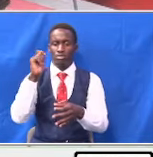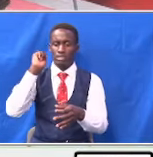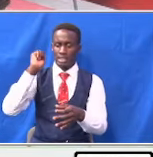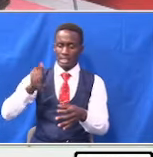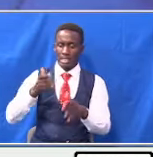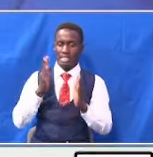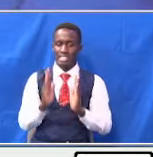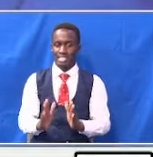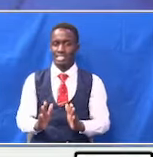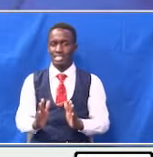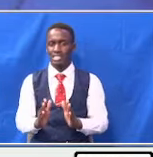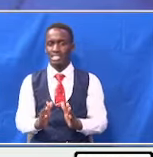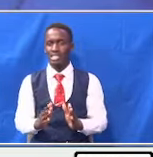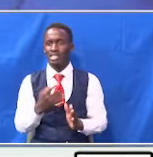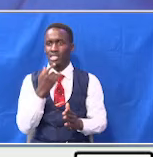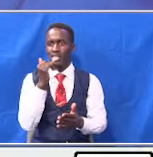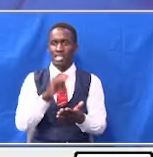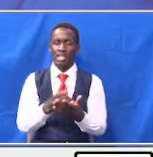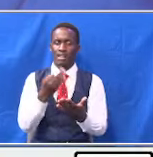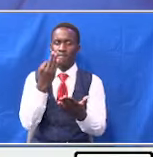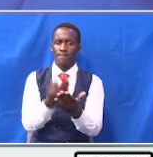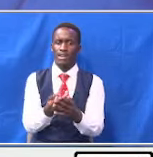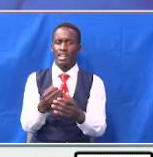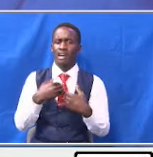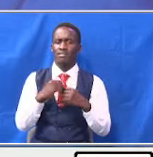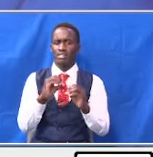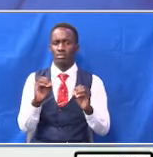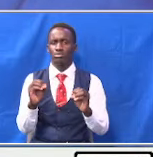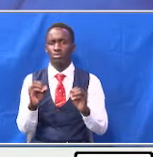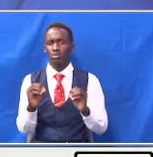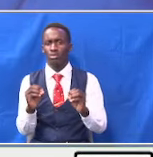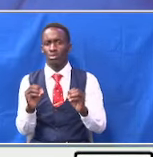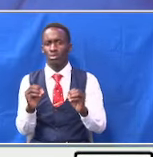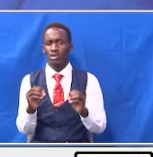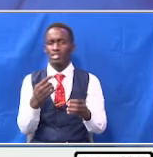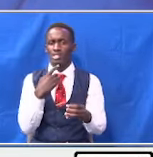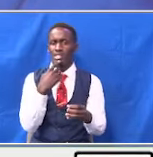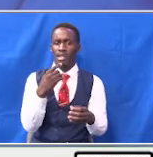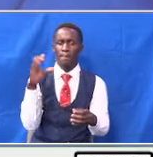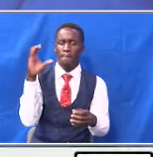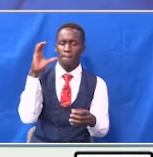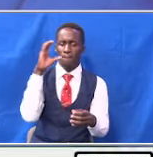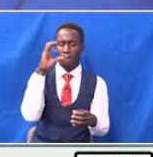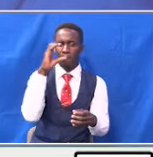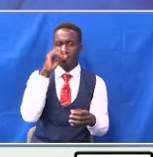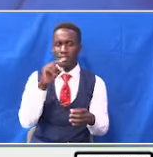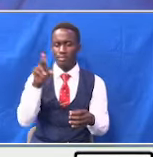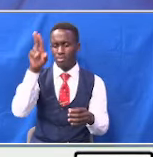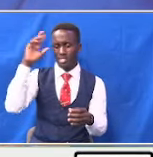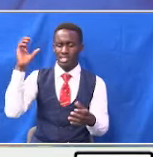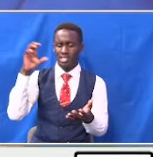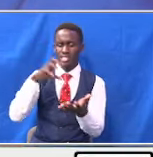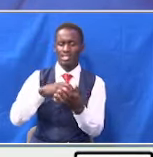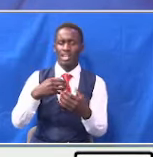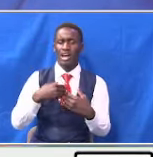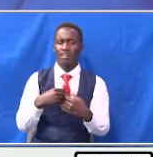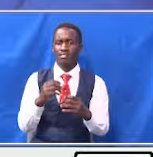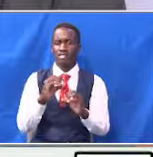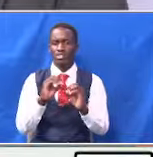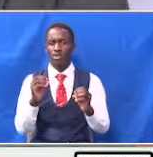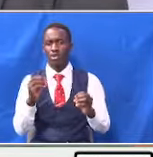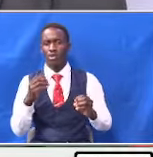underfunded. The investigative agencies are complaining about lack of resources. Police stations don't even have secluded places for